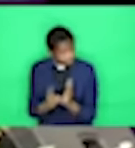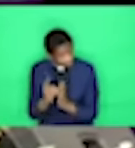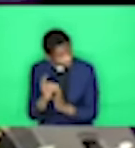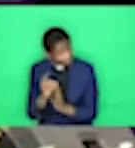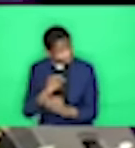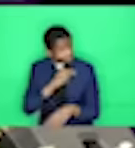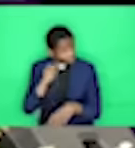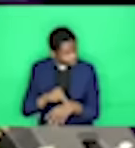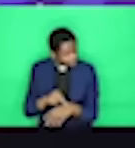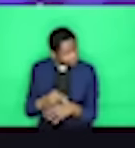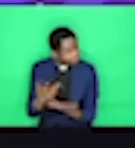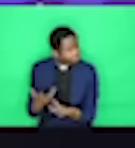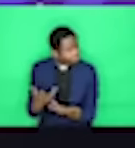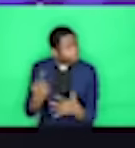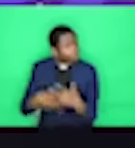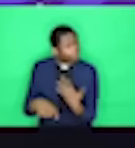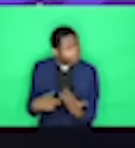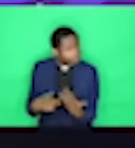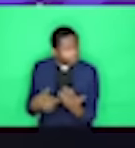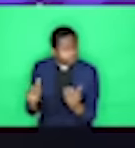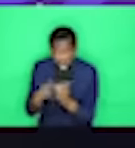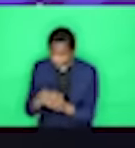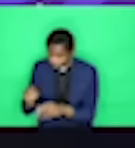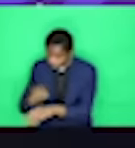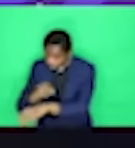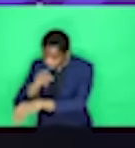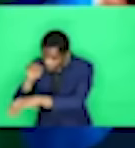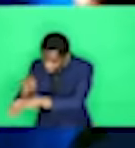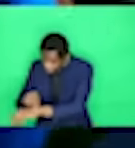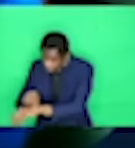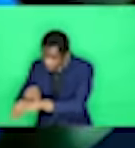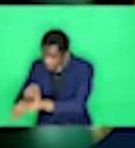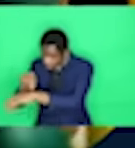in development of a nation is the nature of its citizens.